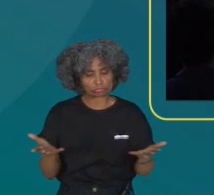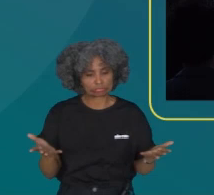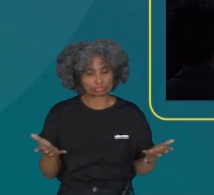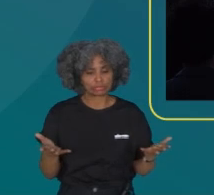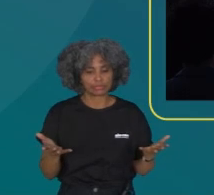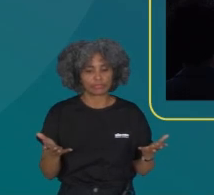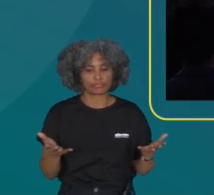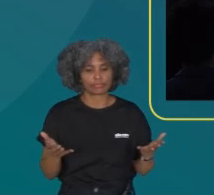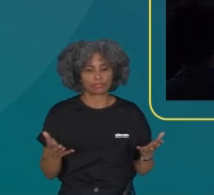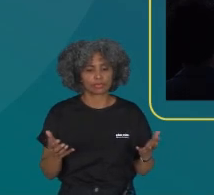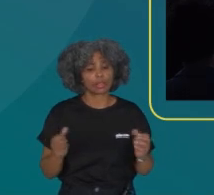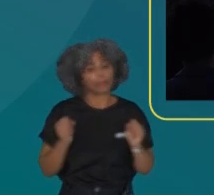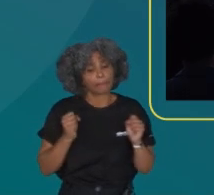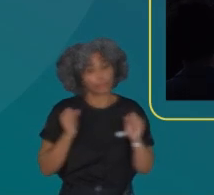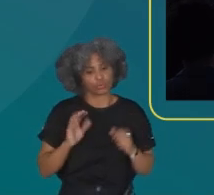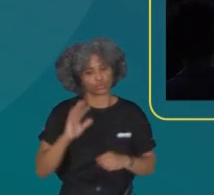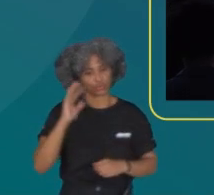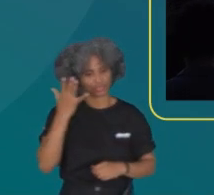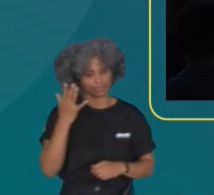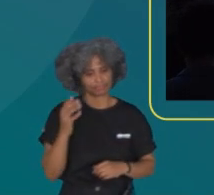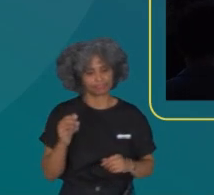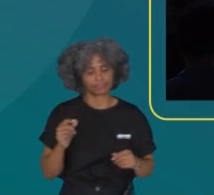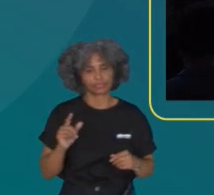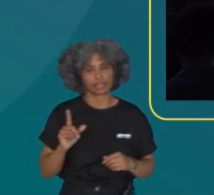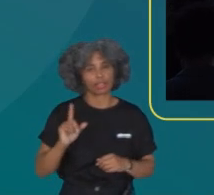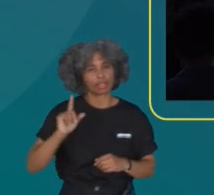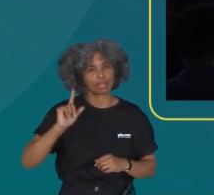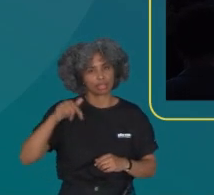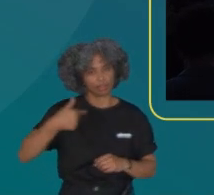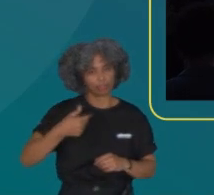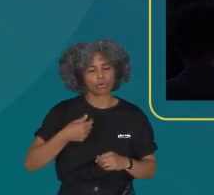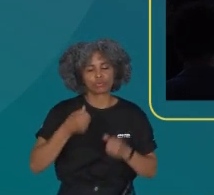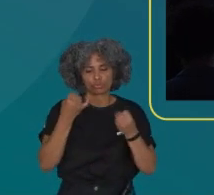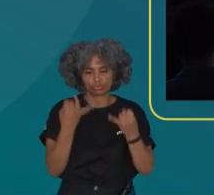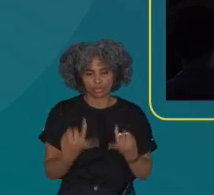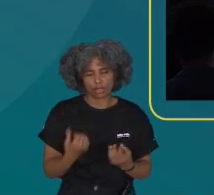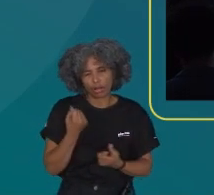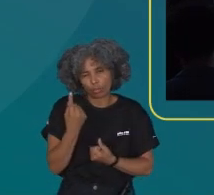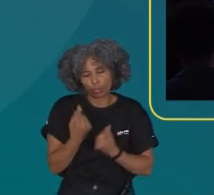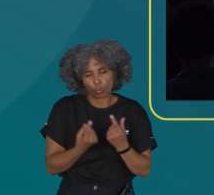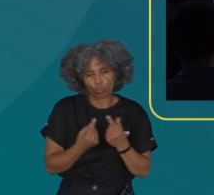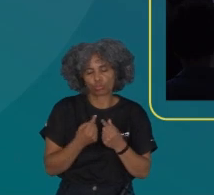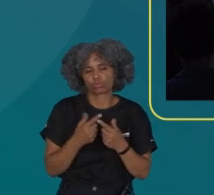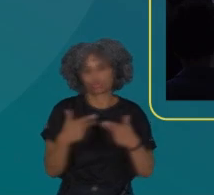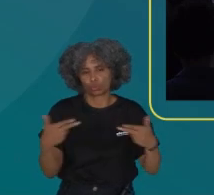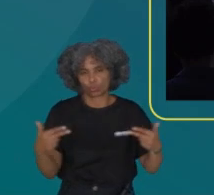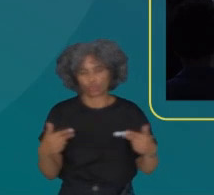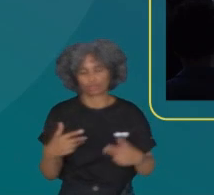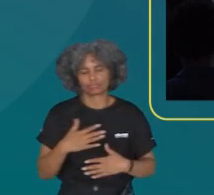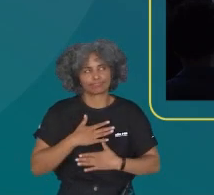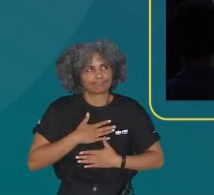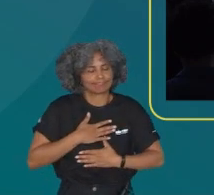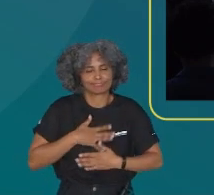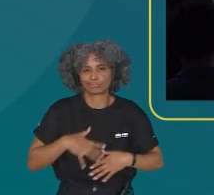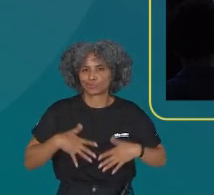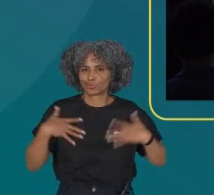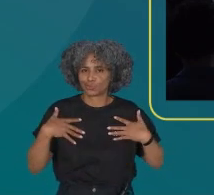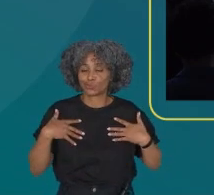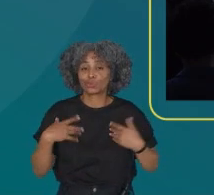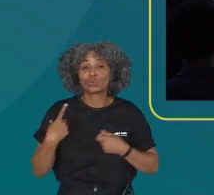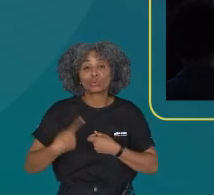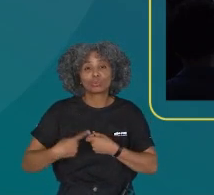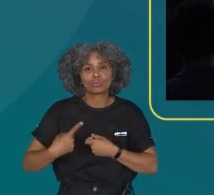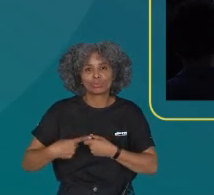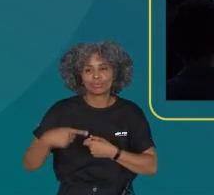Very small wrap-up, another round. But okay, so I'll just keep going with a few things that we are really, really proud of. The city of Montreal, we own a